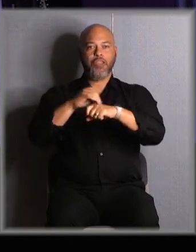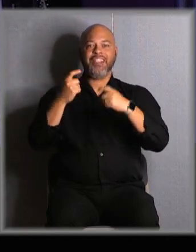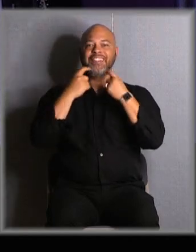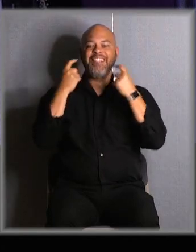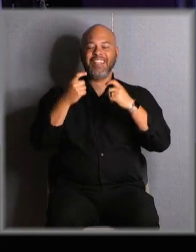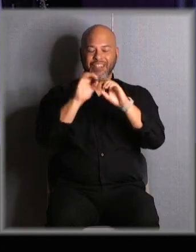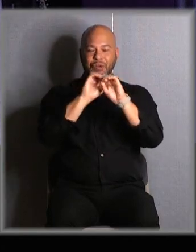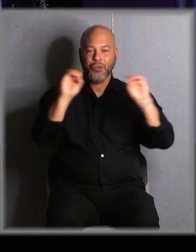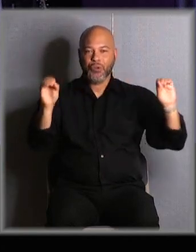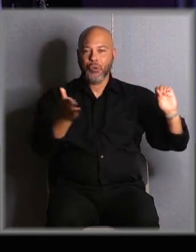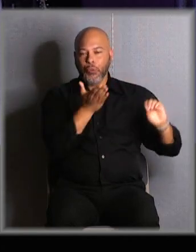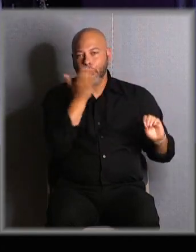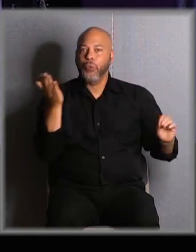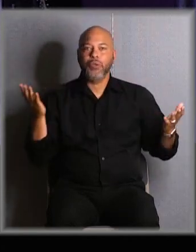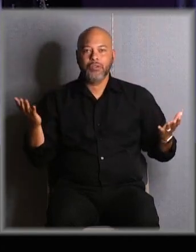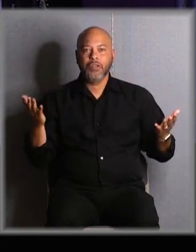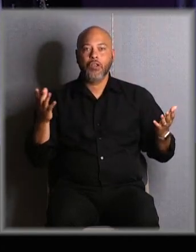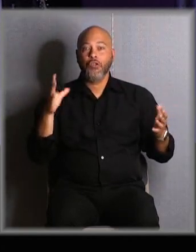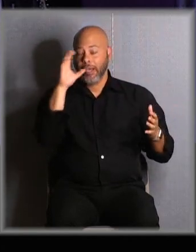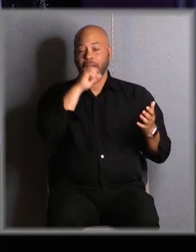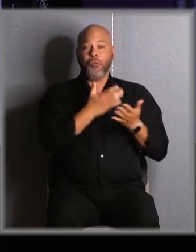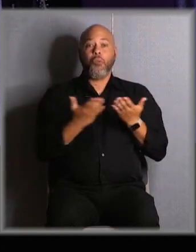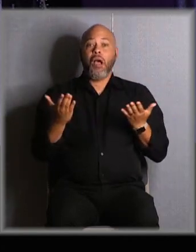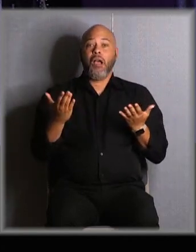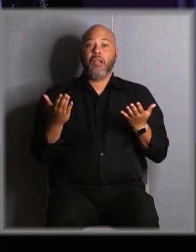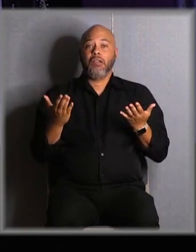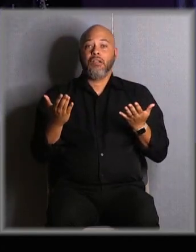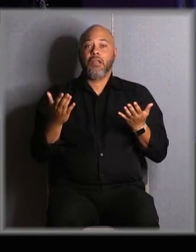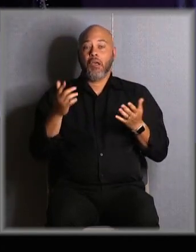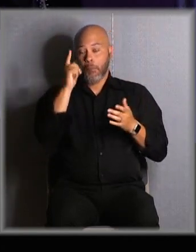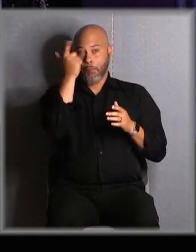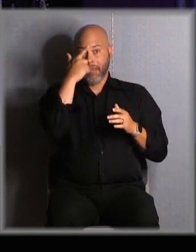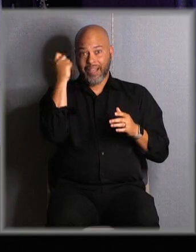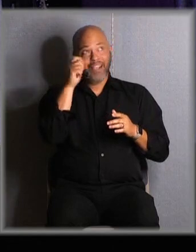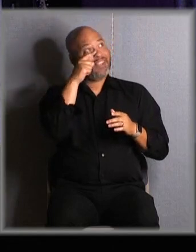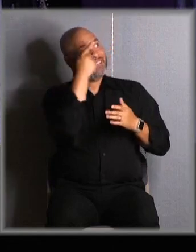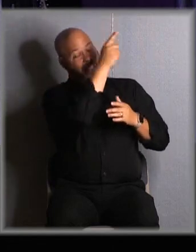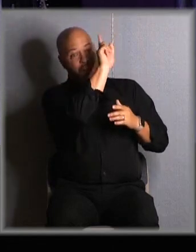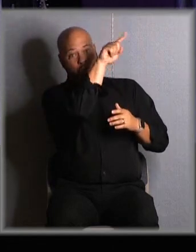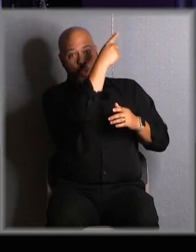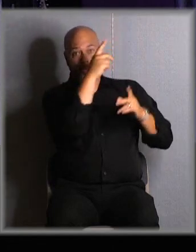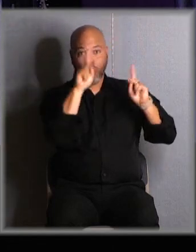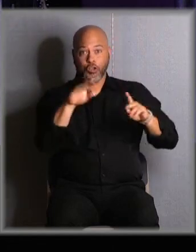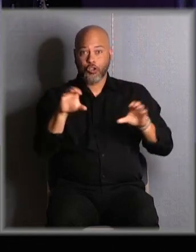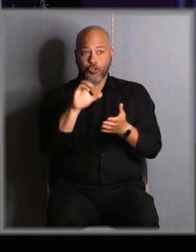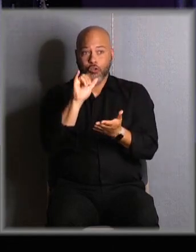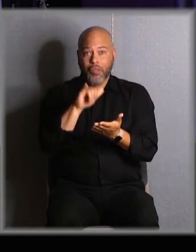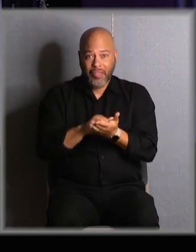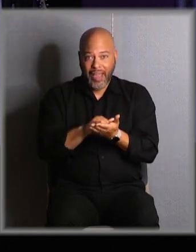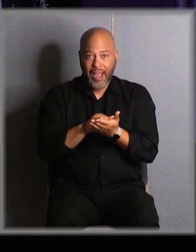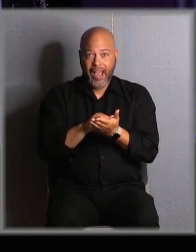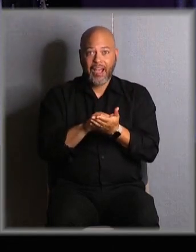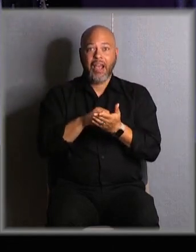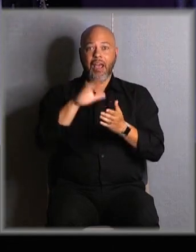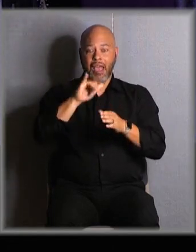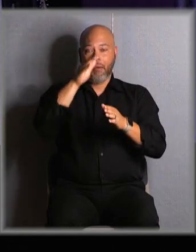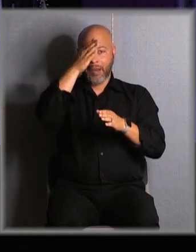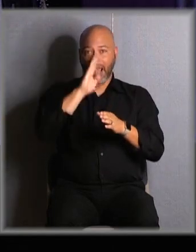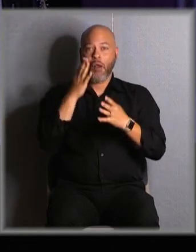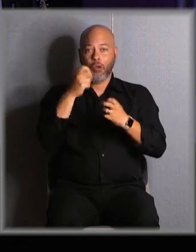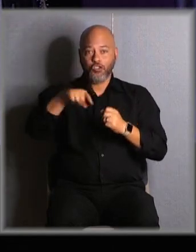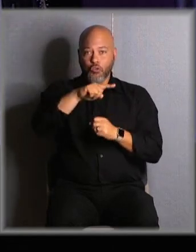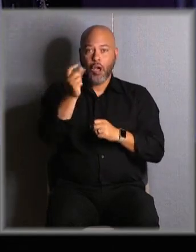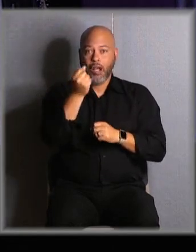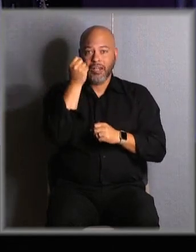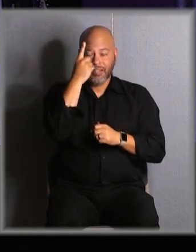not. So guess what? Because there's only one hero, that means God wants you to understand